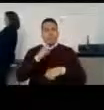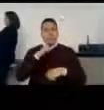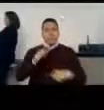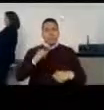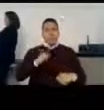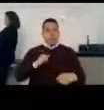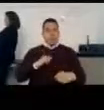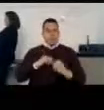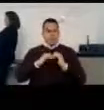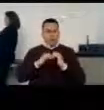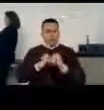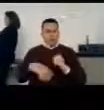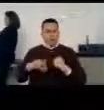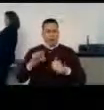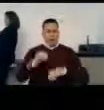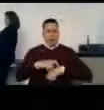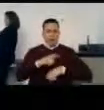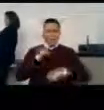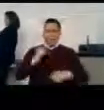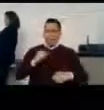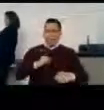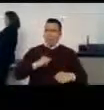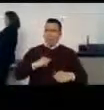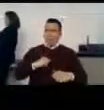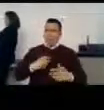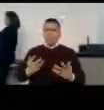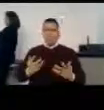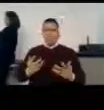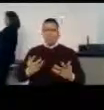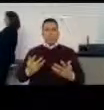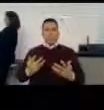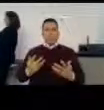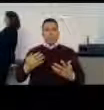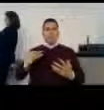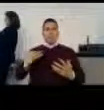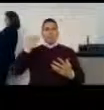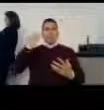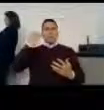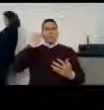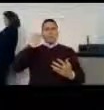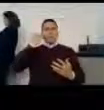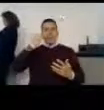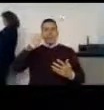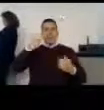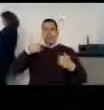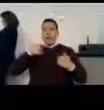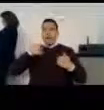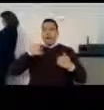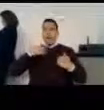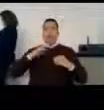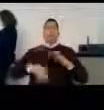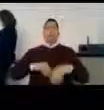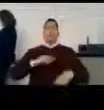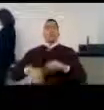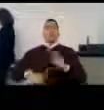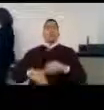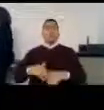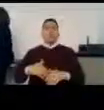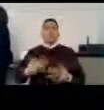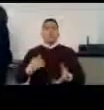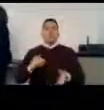ourselves? How do we find time to take care of ourselves if we don't make it intentional for